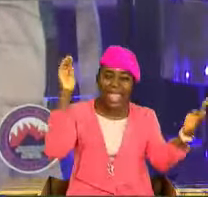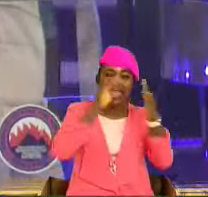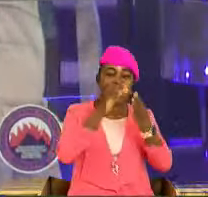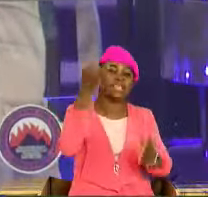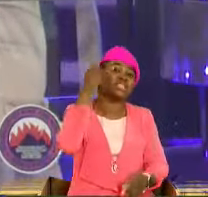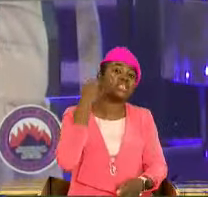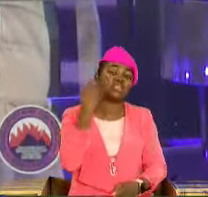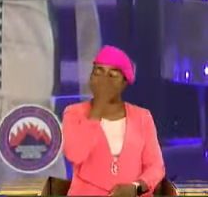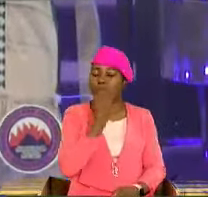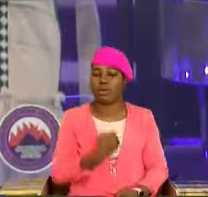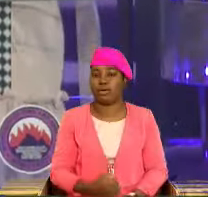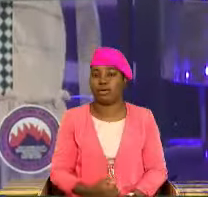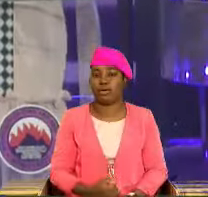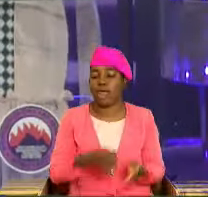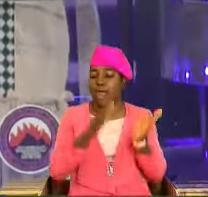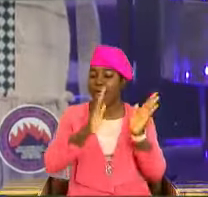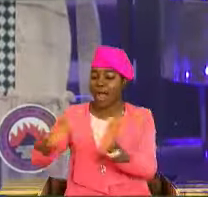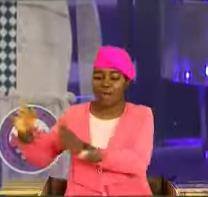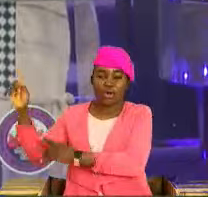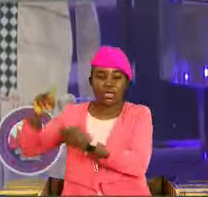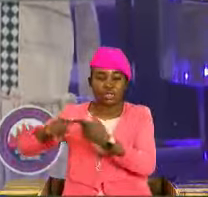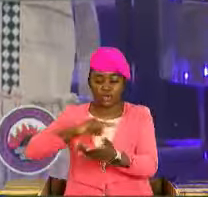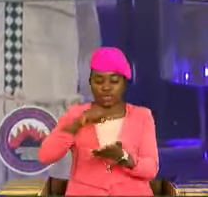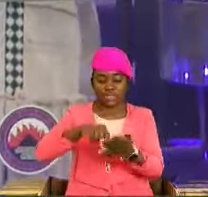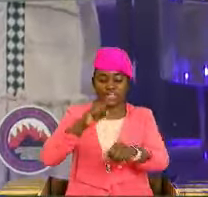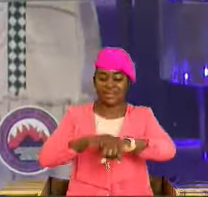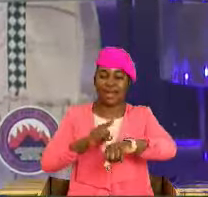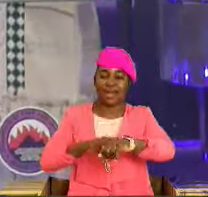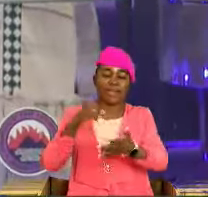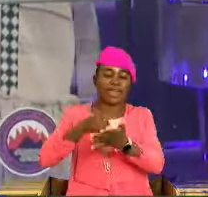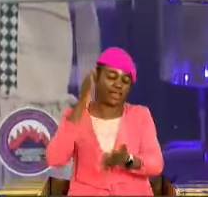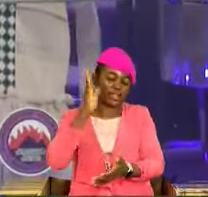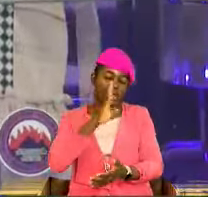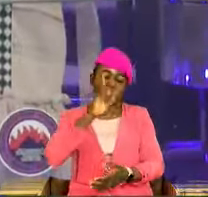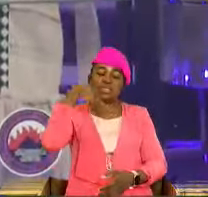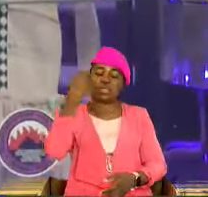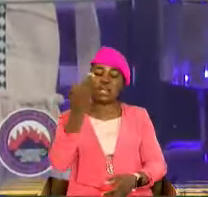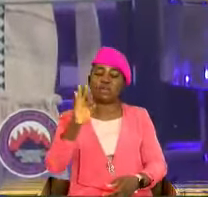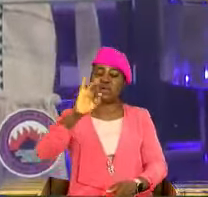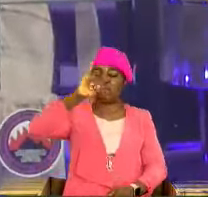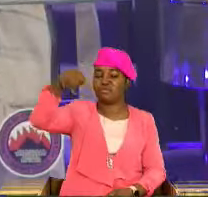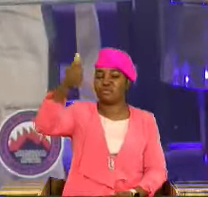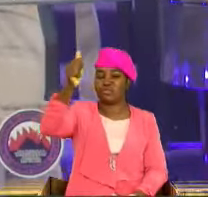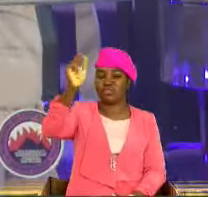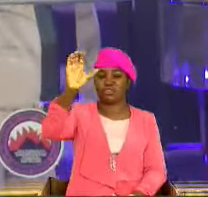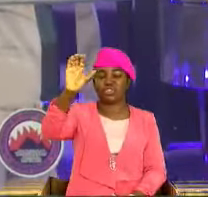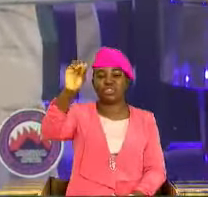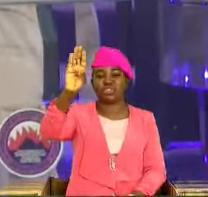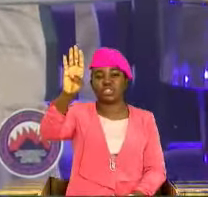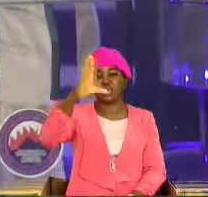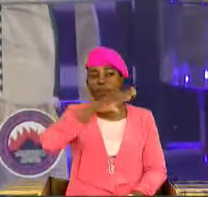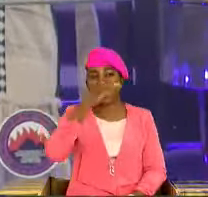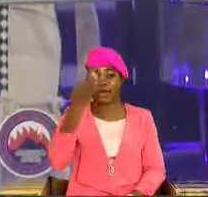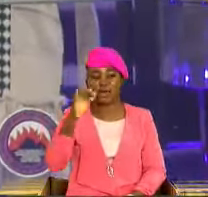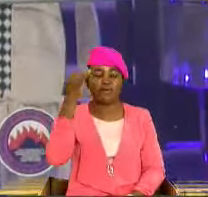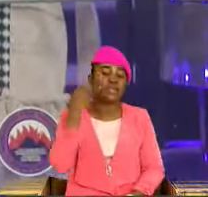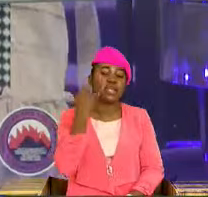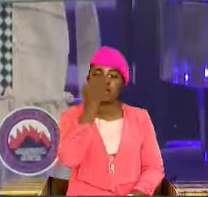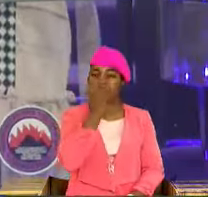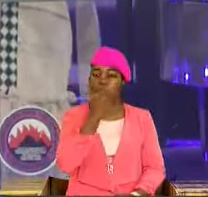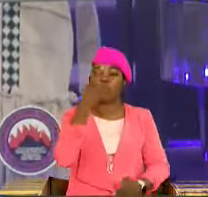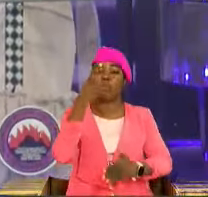this time it shall be said of Jacob and of Israel what has